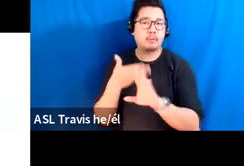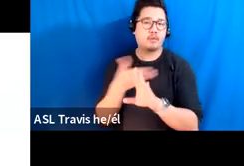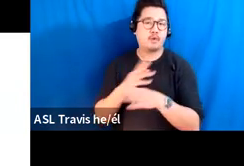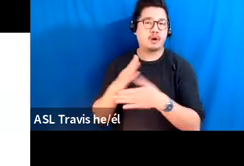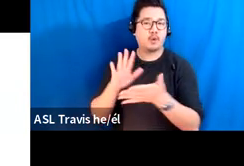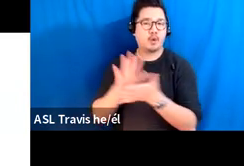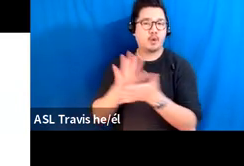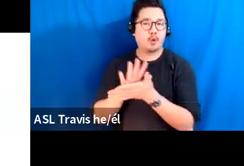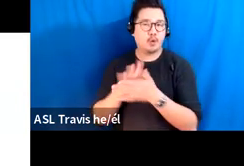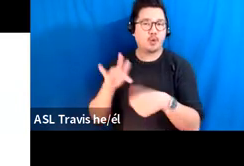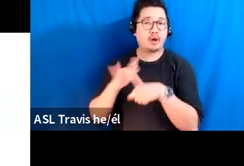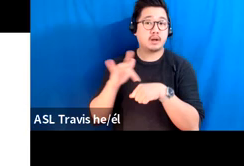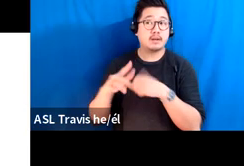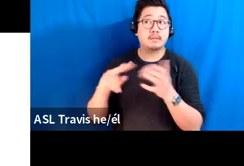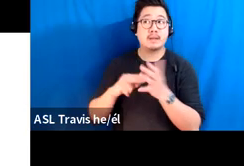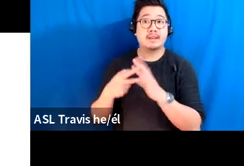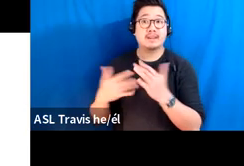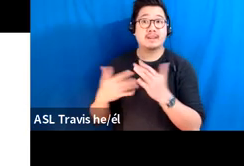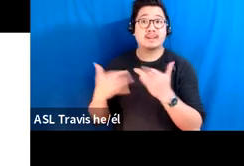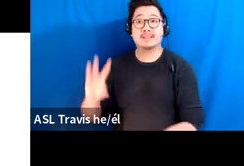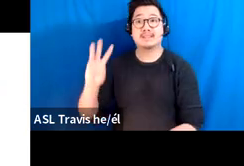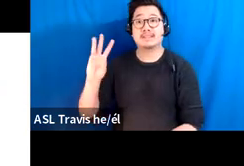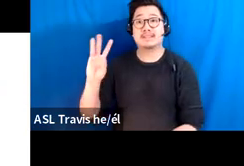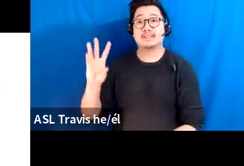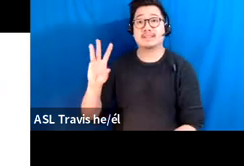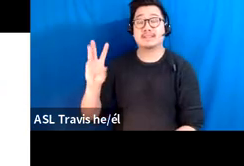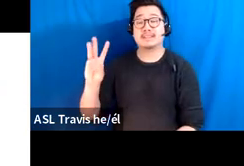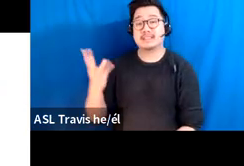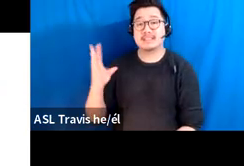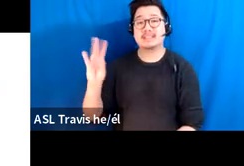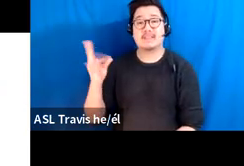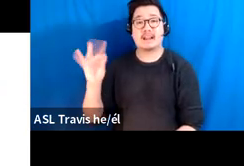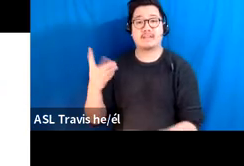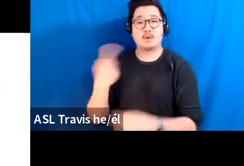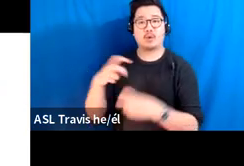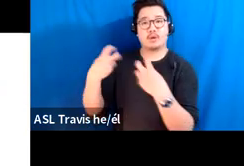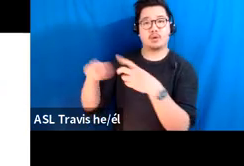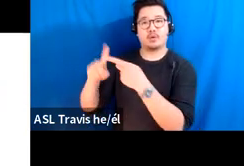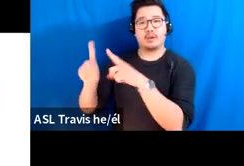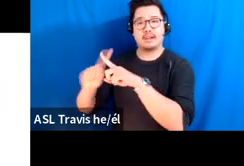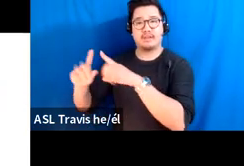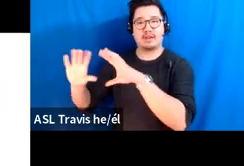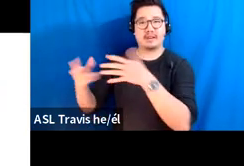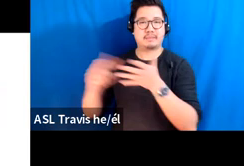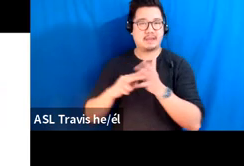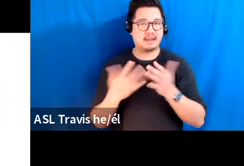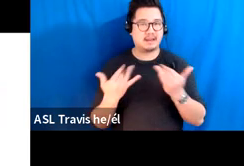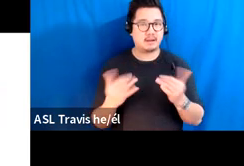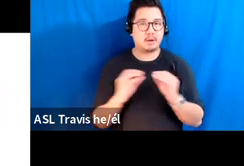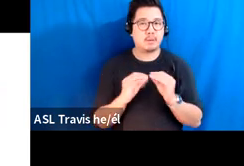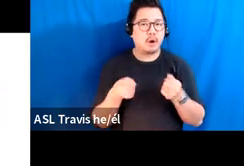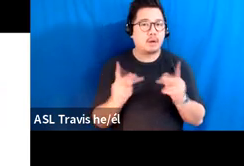uh seventh and eighth grade students out of our k-8 schools where where we're doing that it creates more opportunities